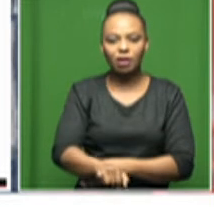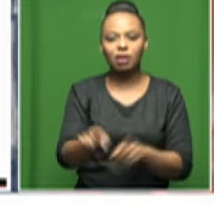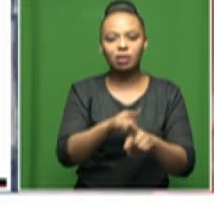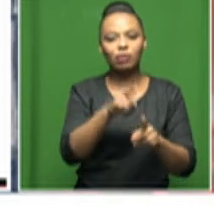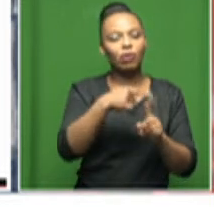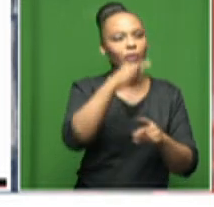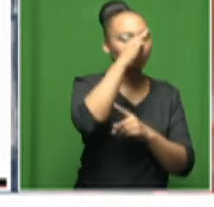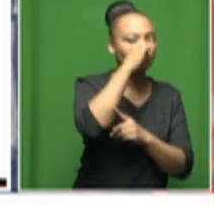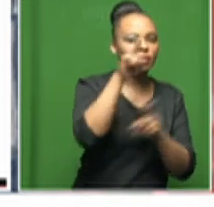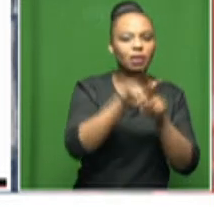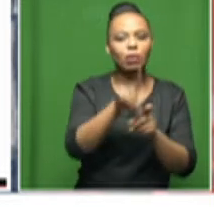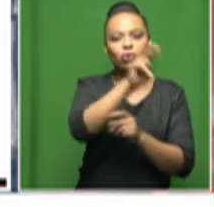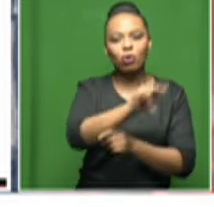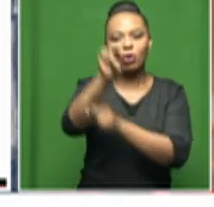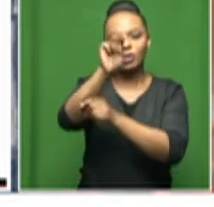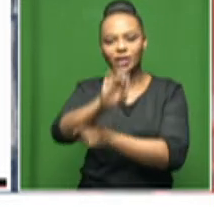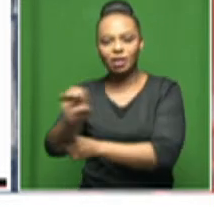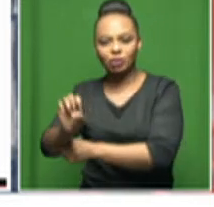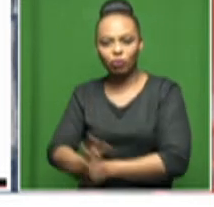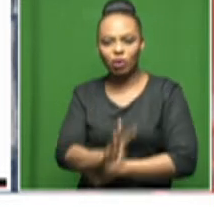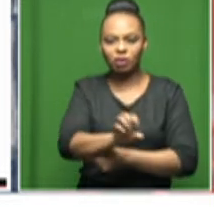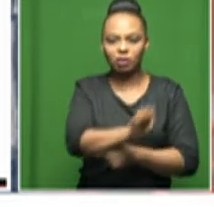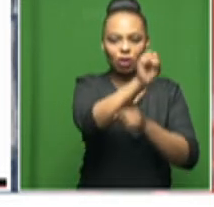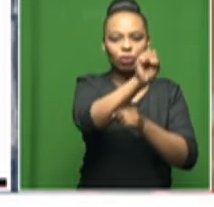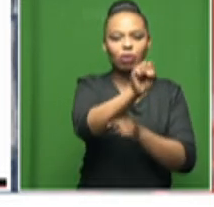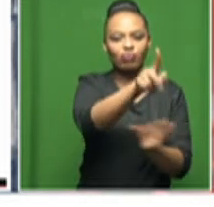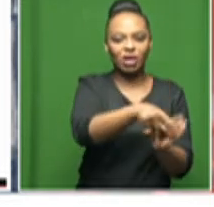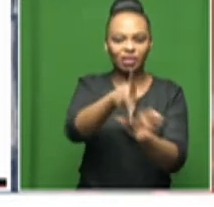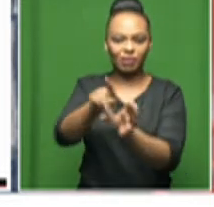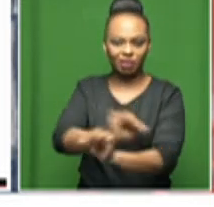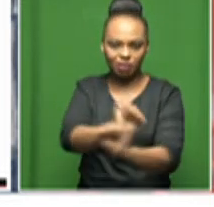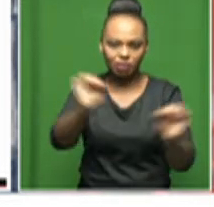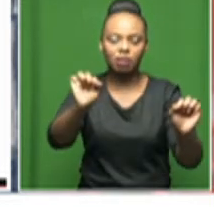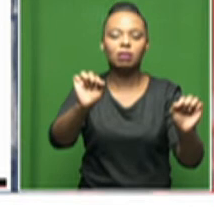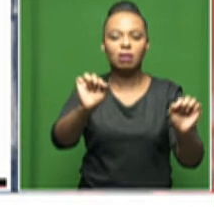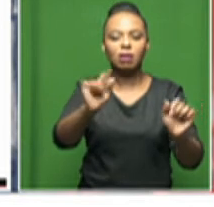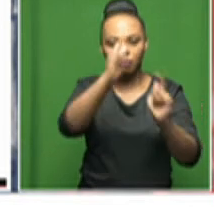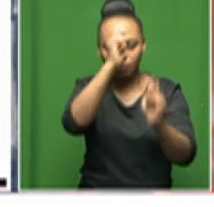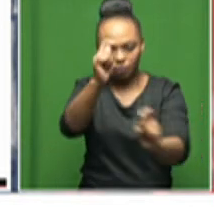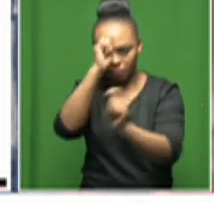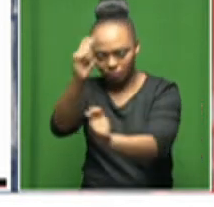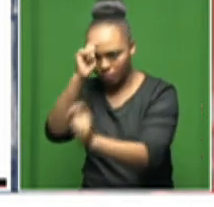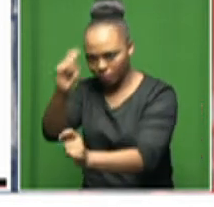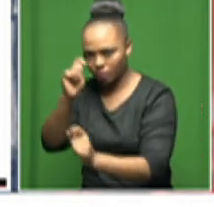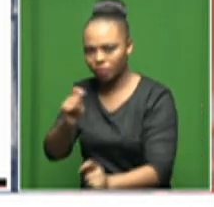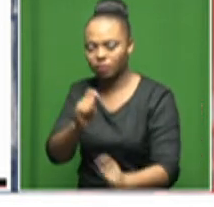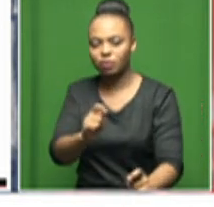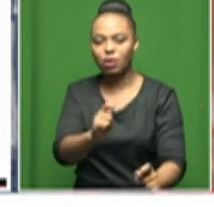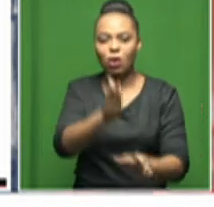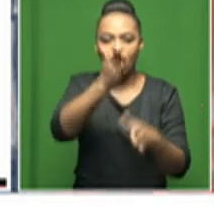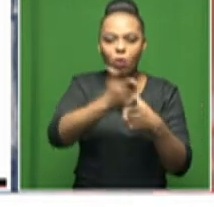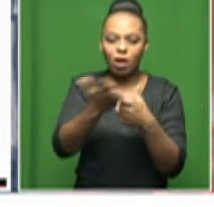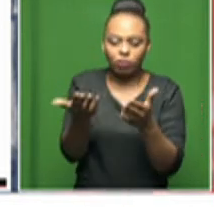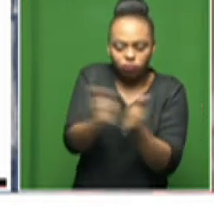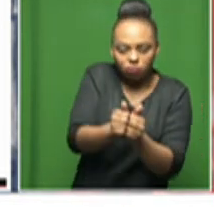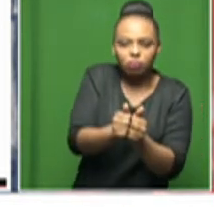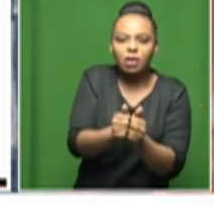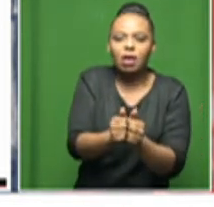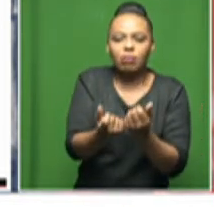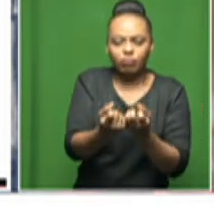and from north to south. Your participation and your work on this trial has helped us greatly to understand